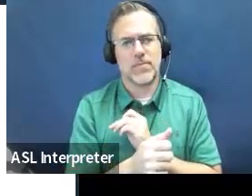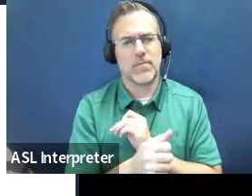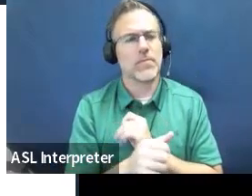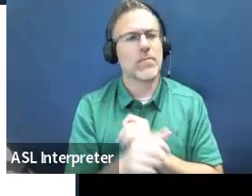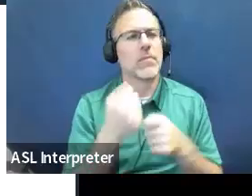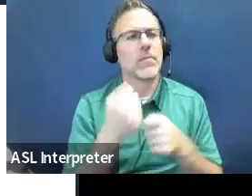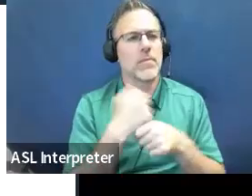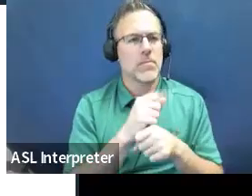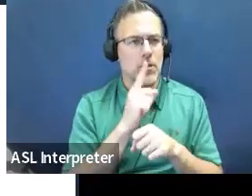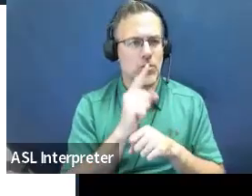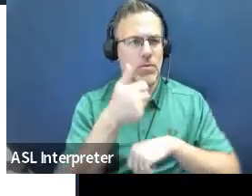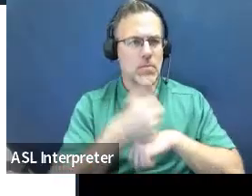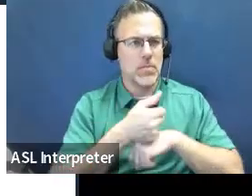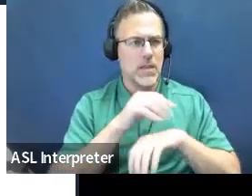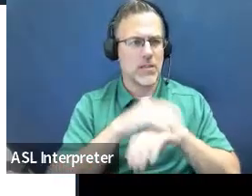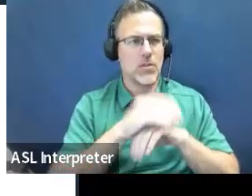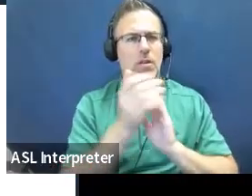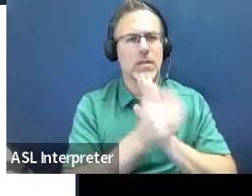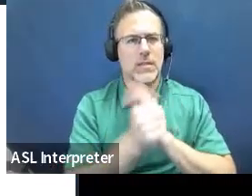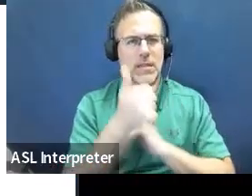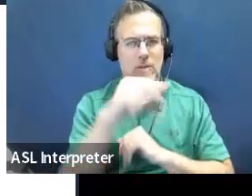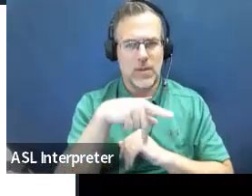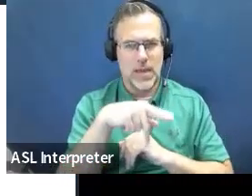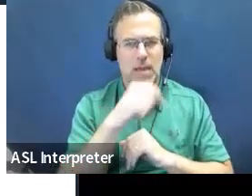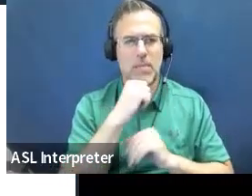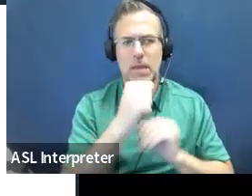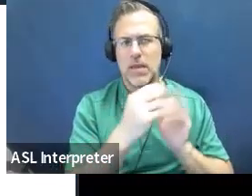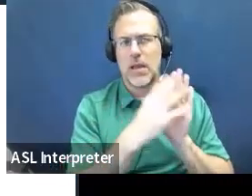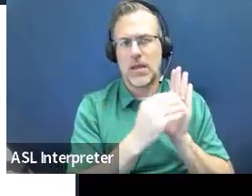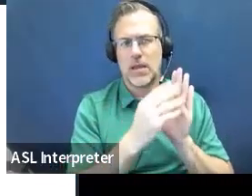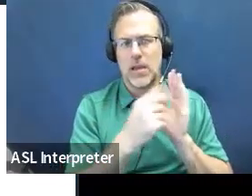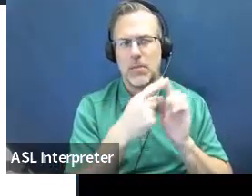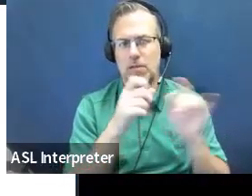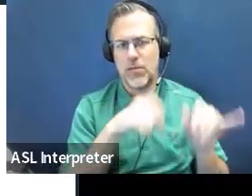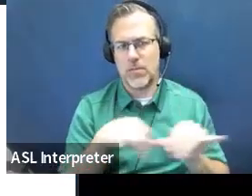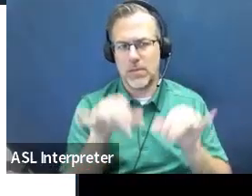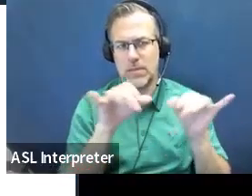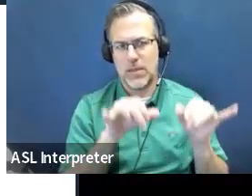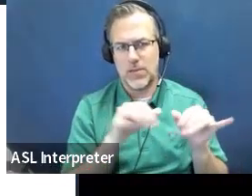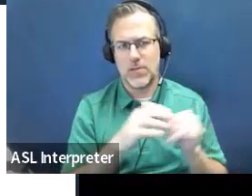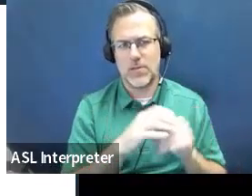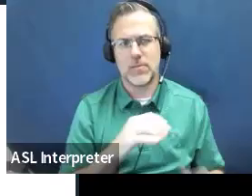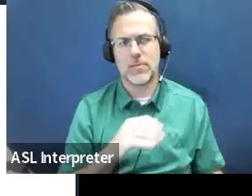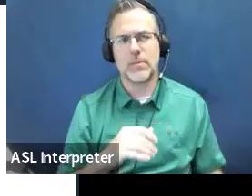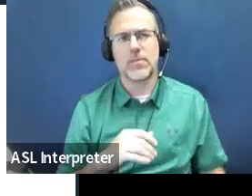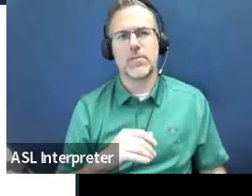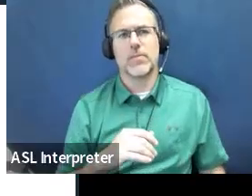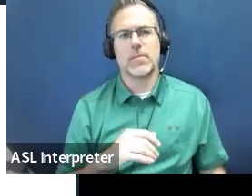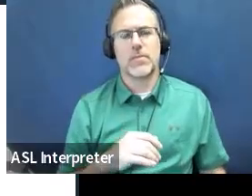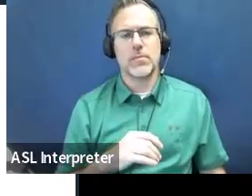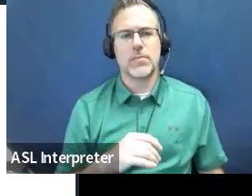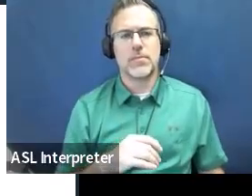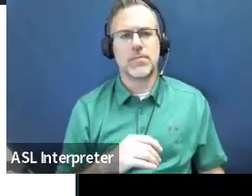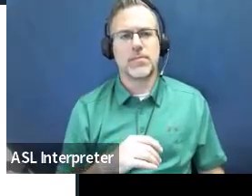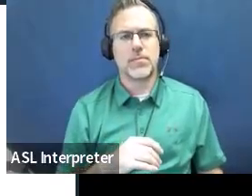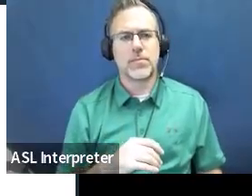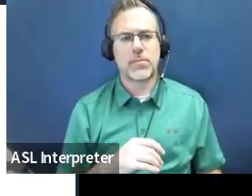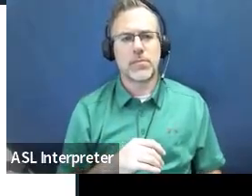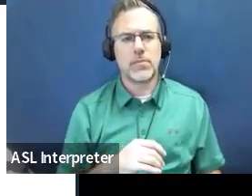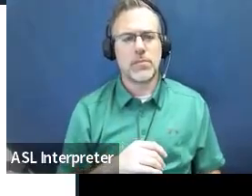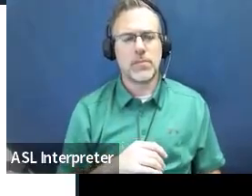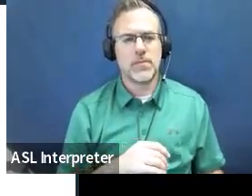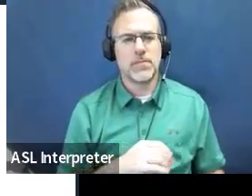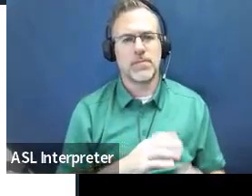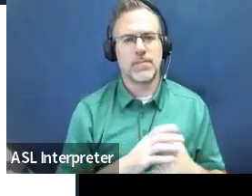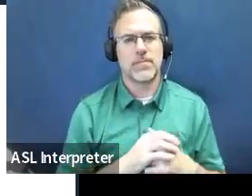make sure it's based on that skill gap and not copied from the standard. Because like I said, this is that standard one that we actually see quite